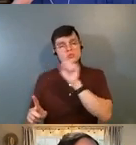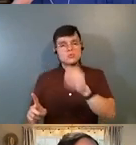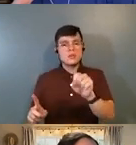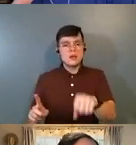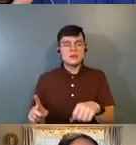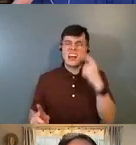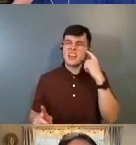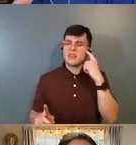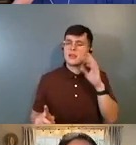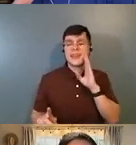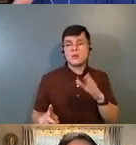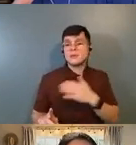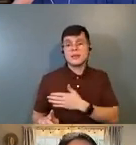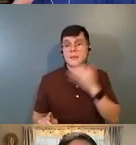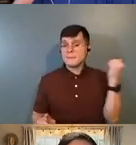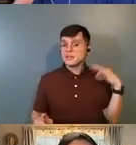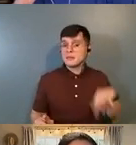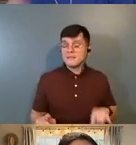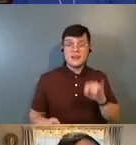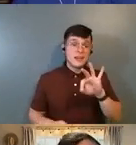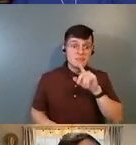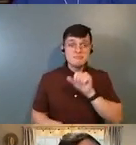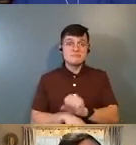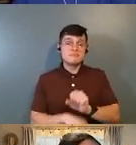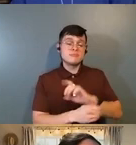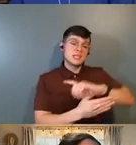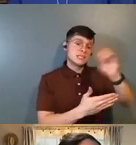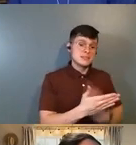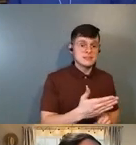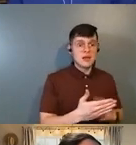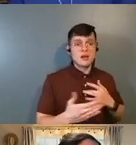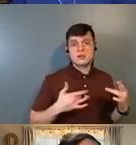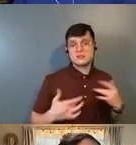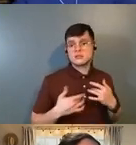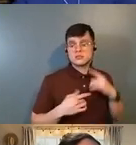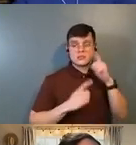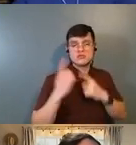I think that would get your best benefit if that really is a design consideration.